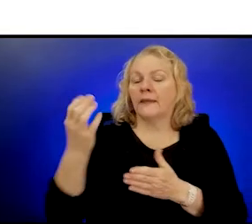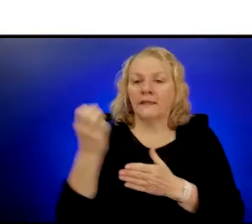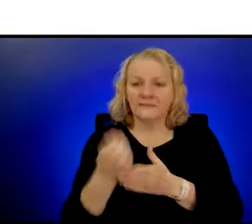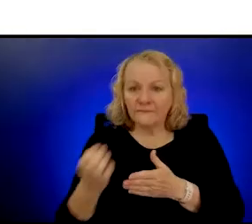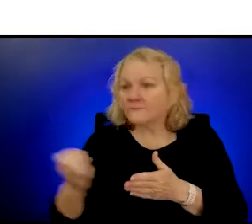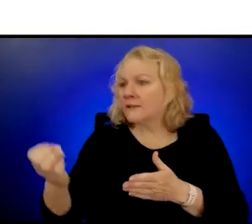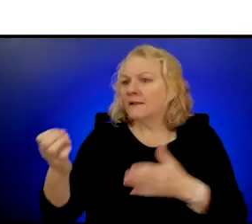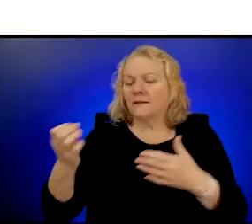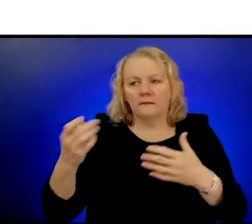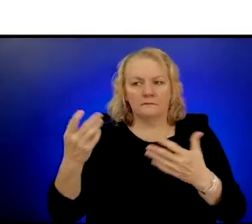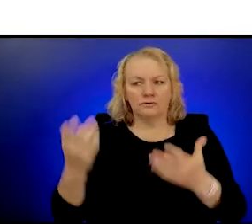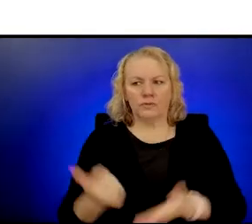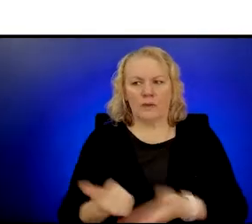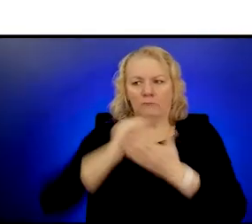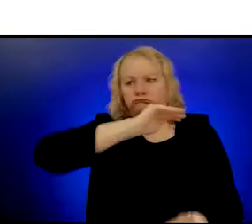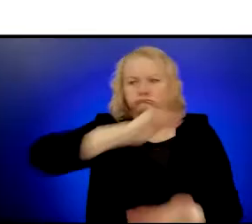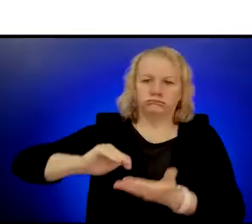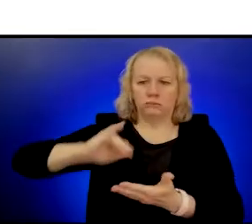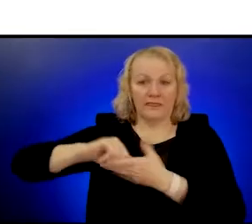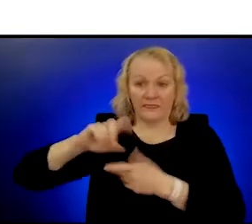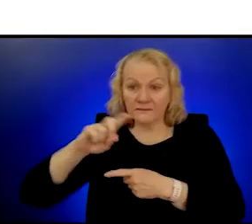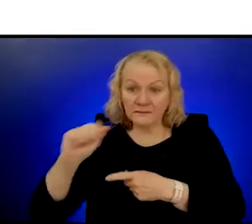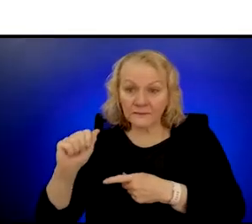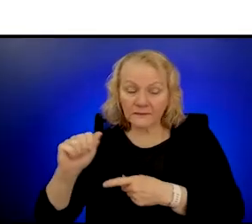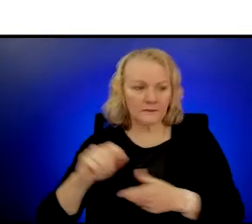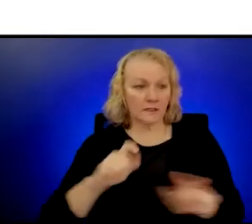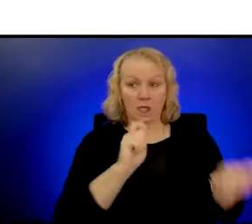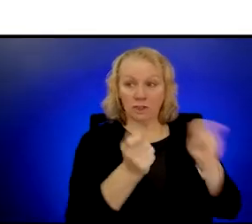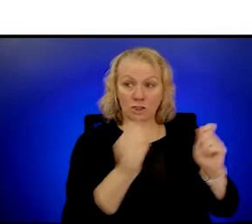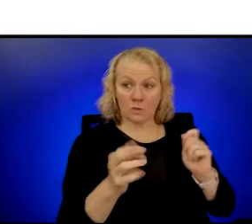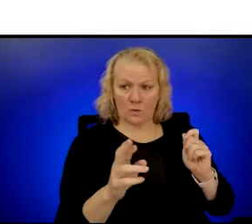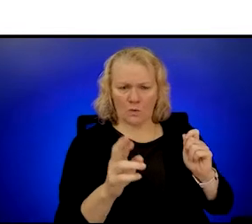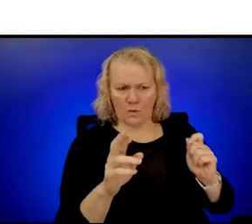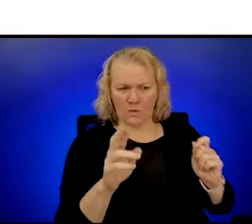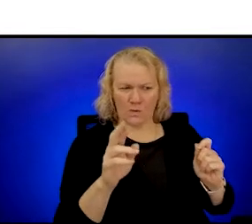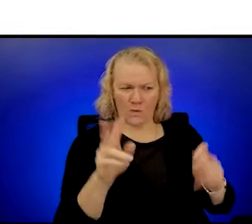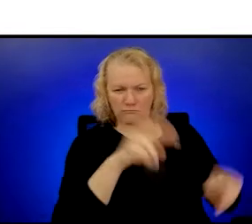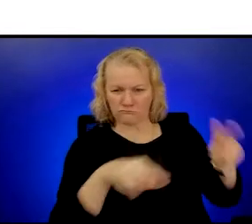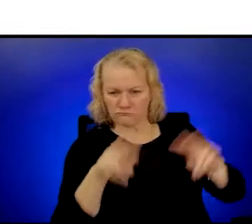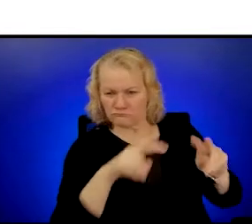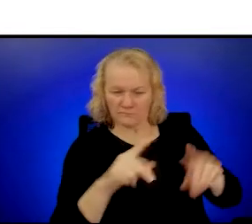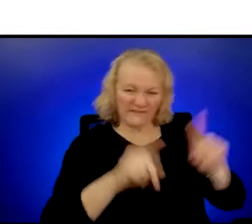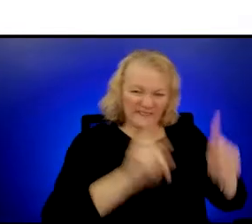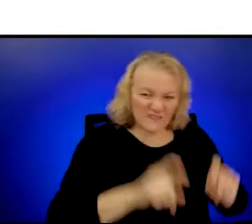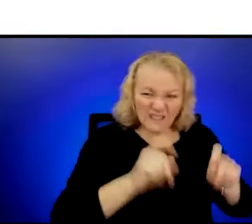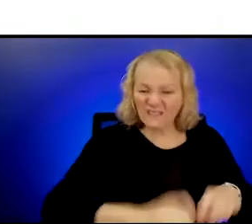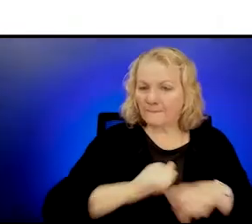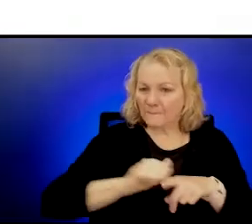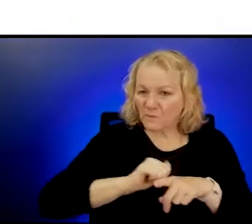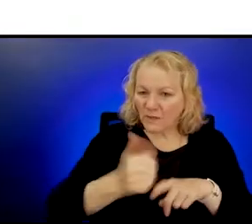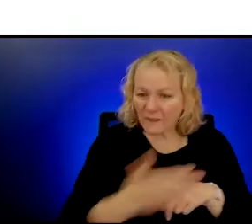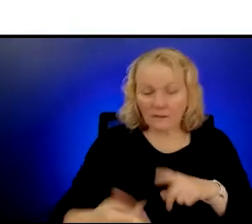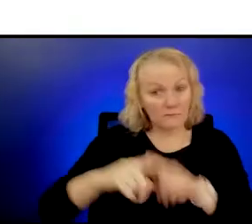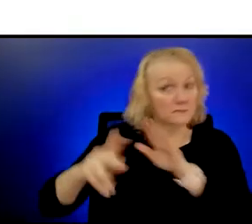help overcome the disability, adjusting or modifying examinations, training materials, and